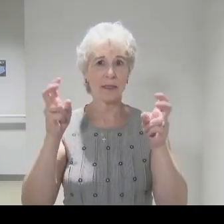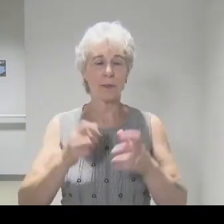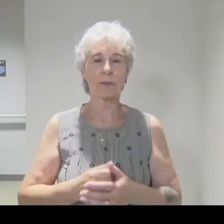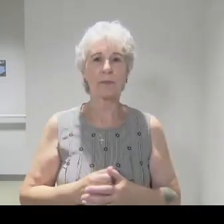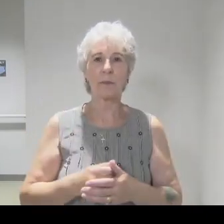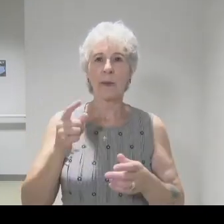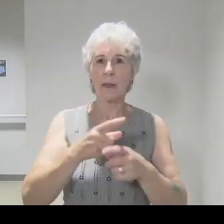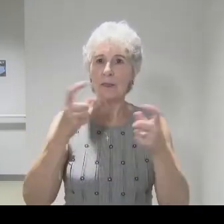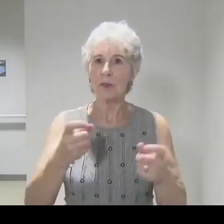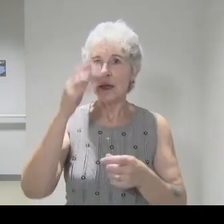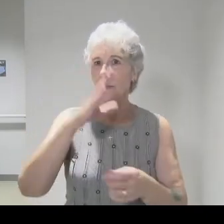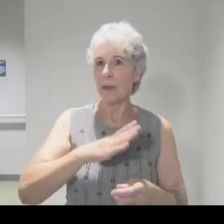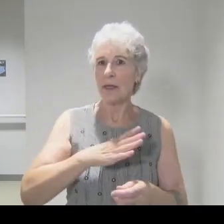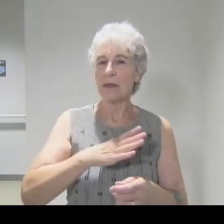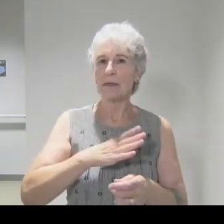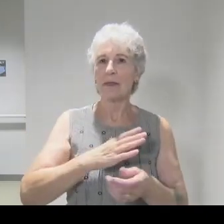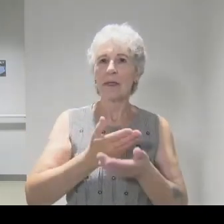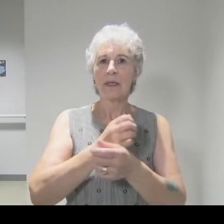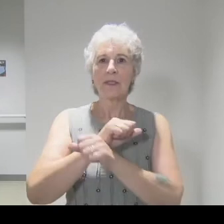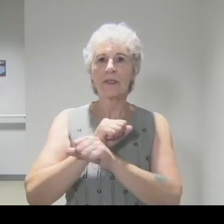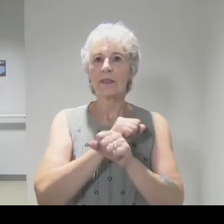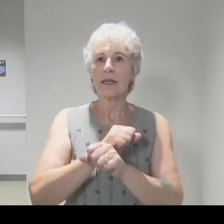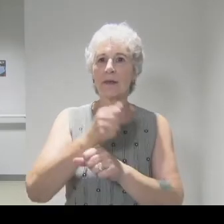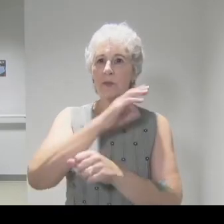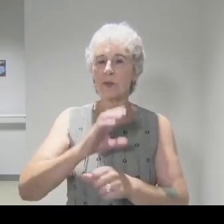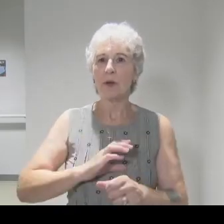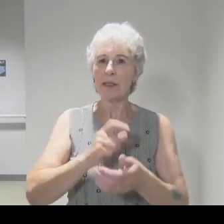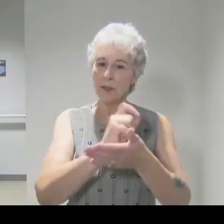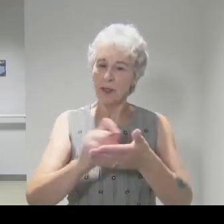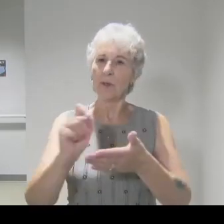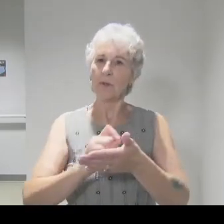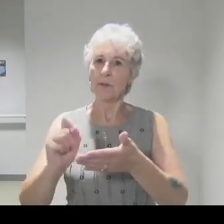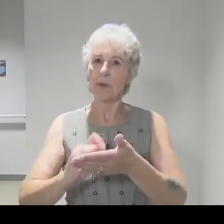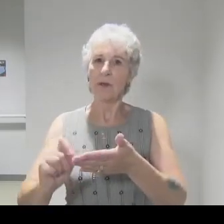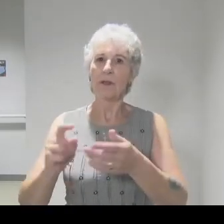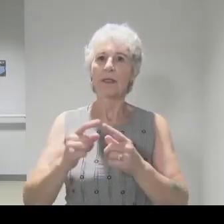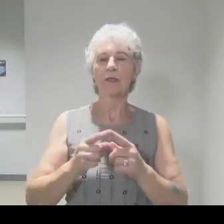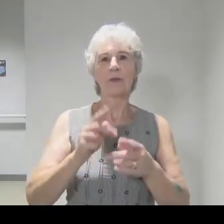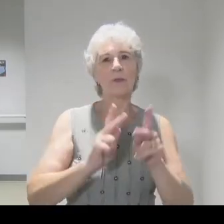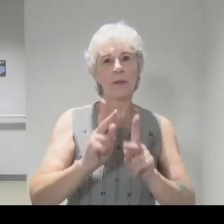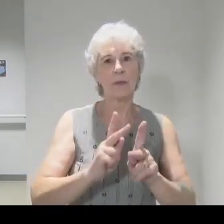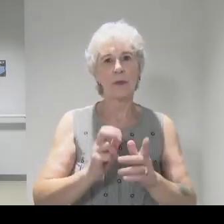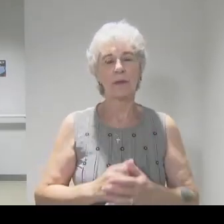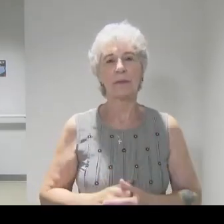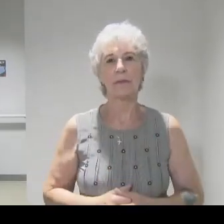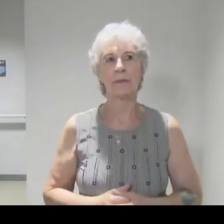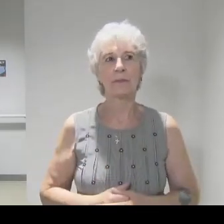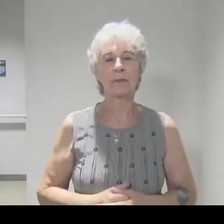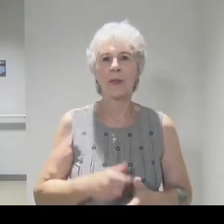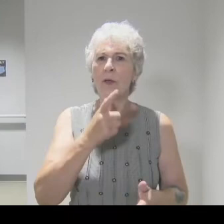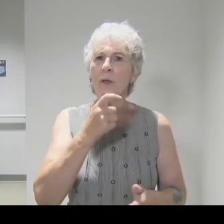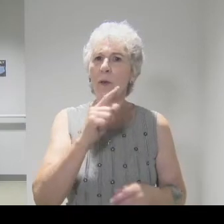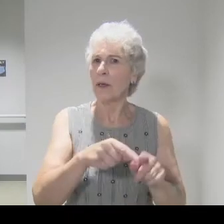great man, enslaved to Christ, put his pen to paper, and he wrote to a particular people. Now, who are